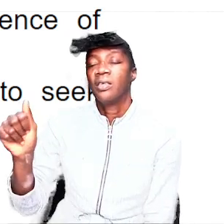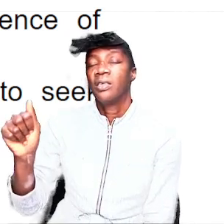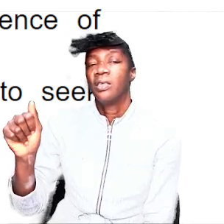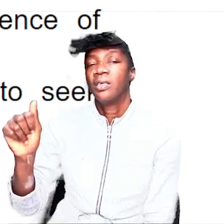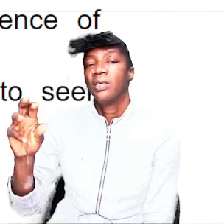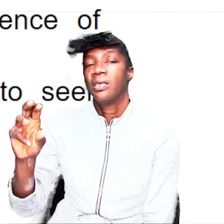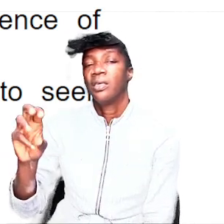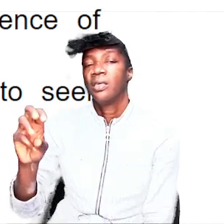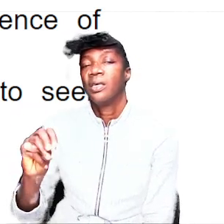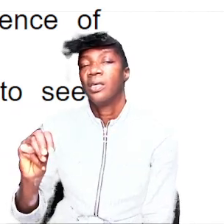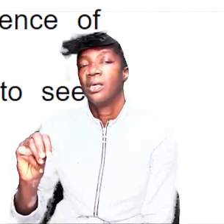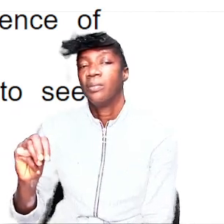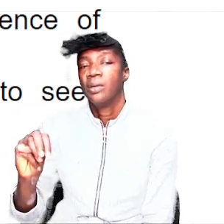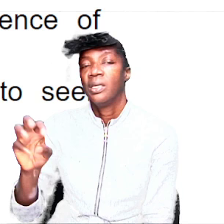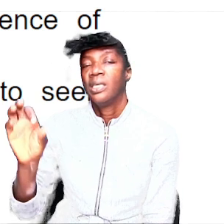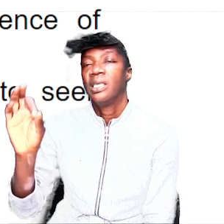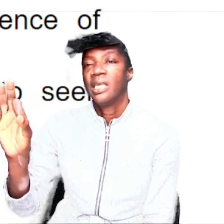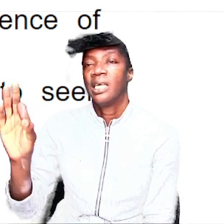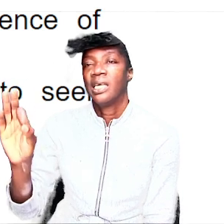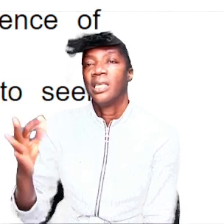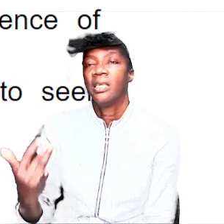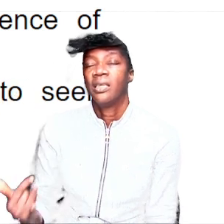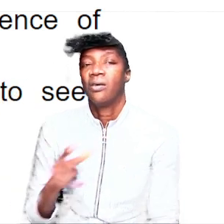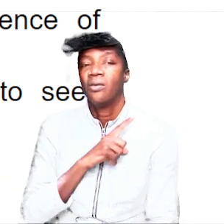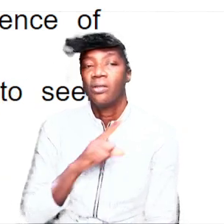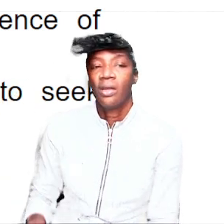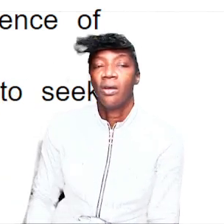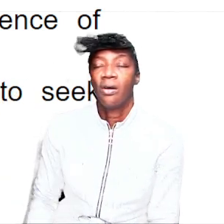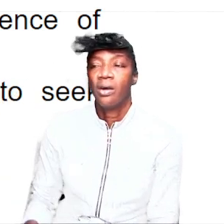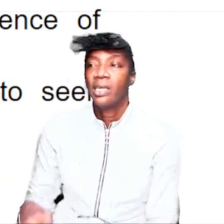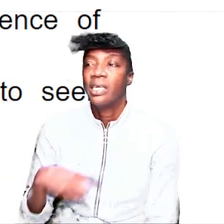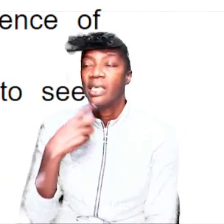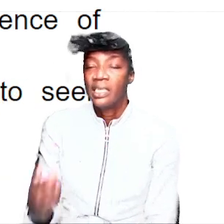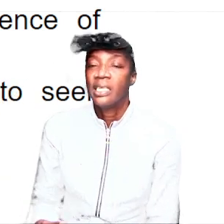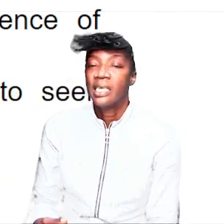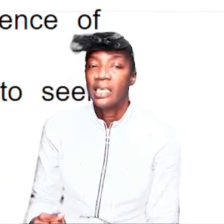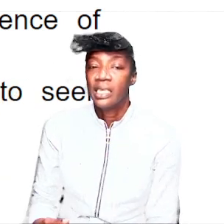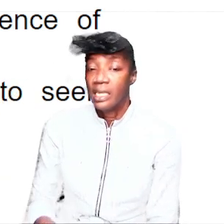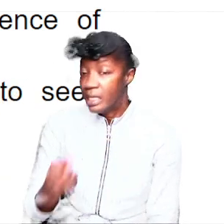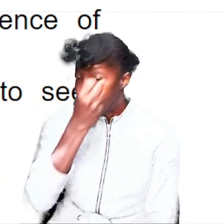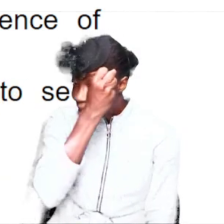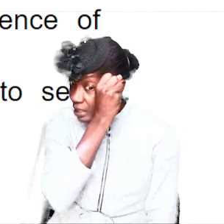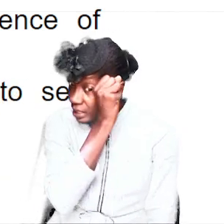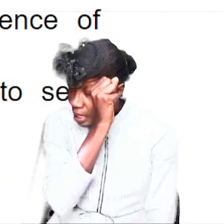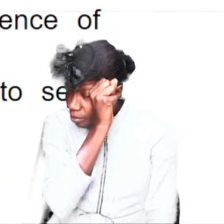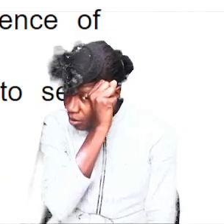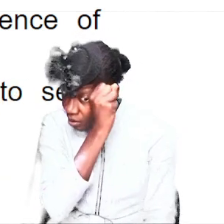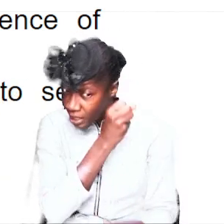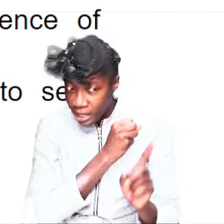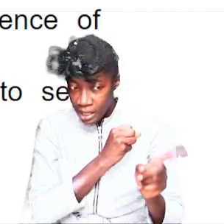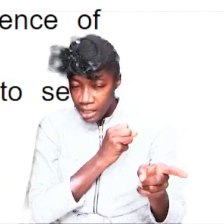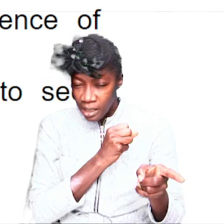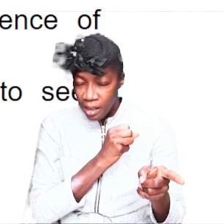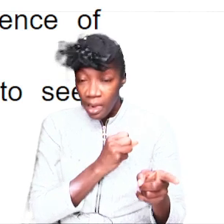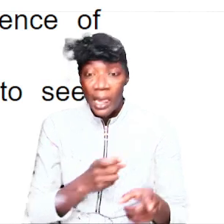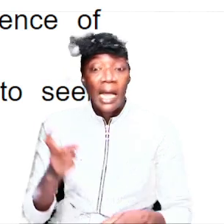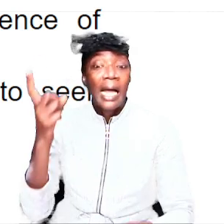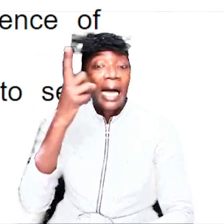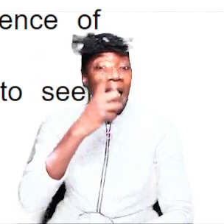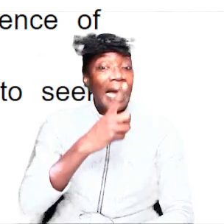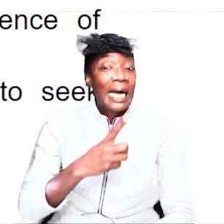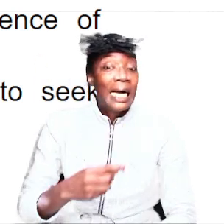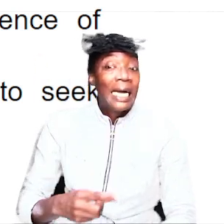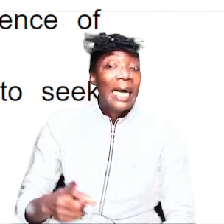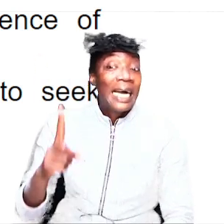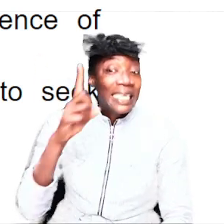1 Samuel 9:15-27, now the Lord, we're not going to read everything. The Lord had told Samuel in his ear a day before